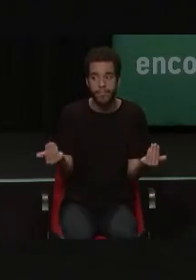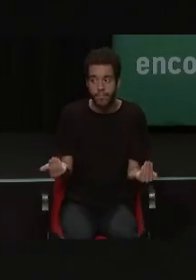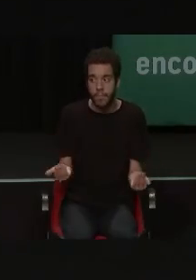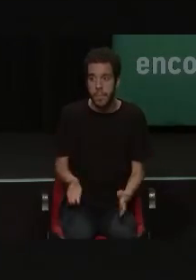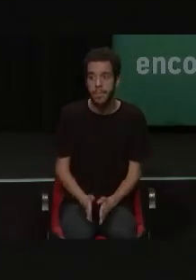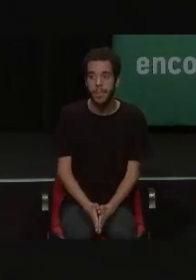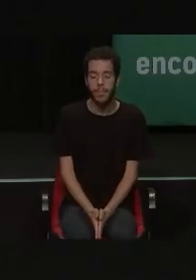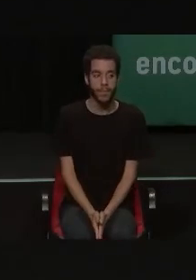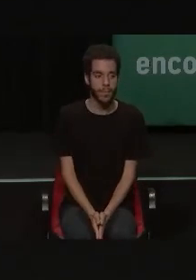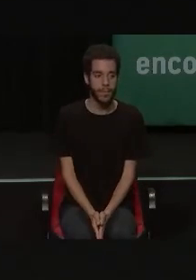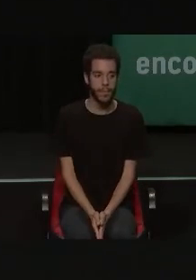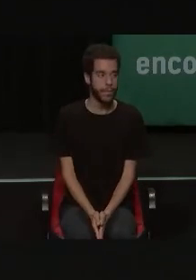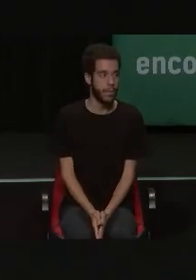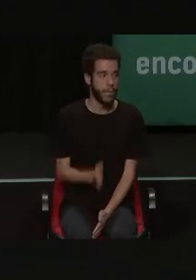free.